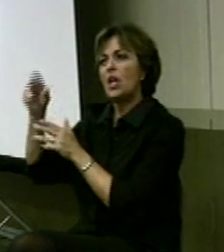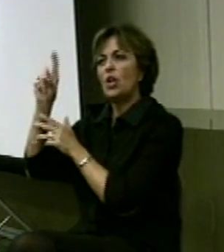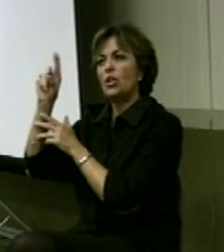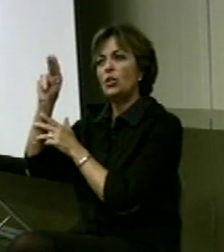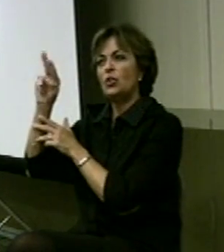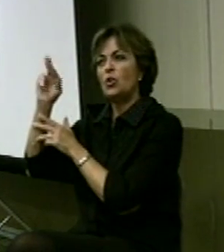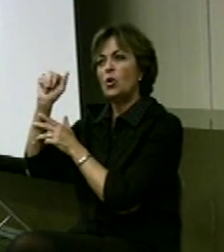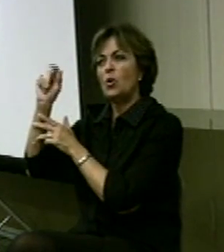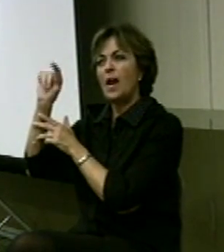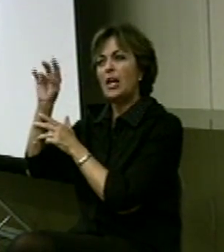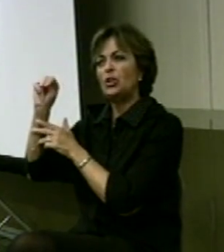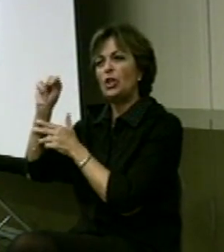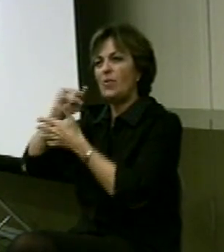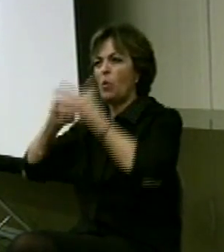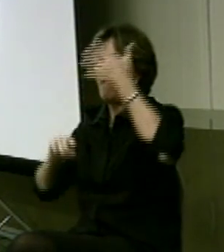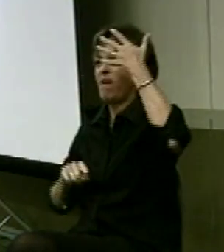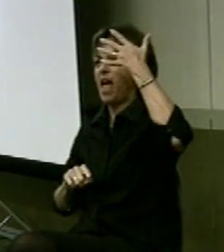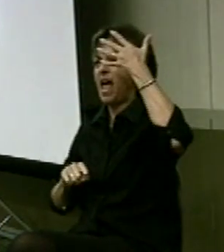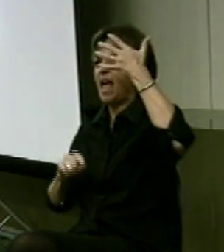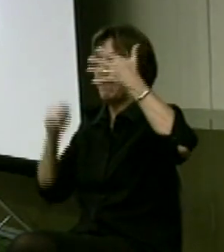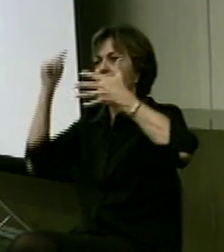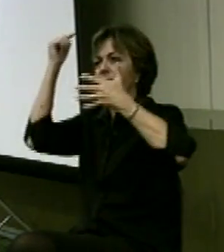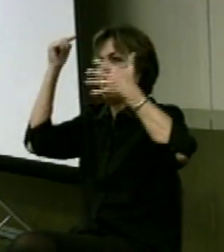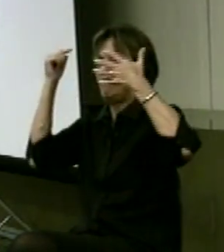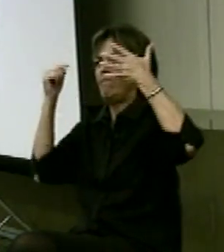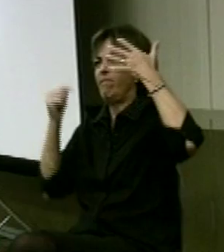duration, and remember all those words? There were 5 parts,